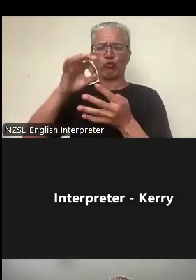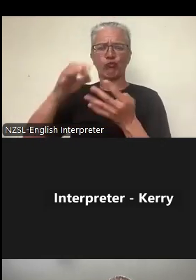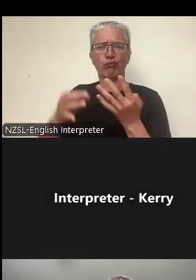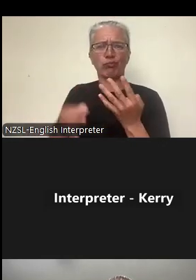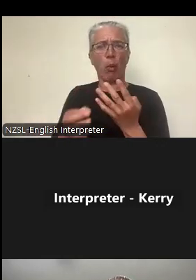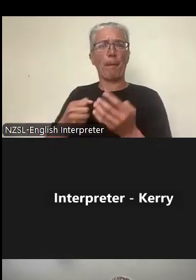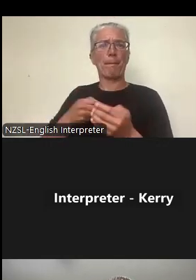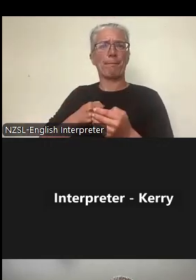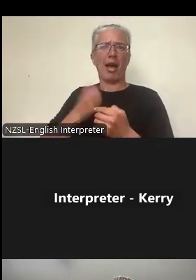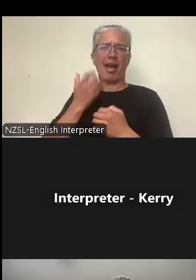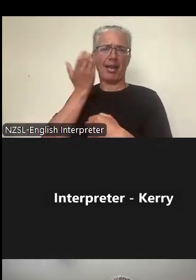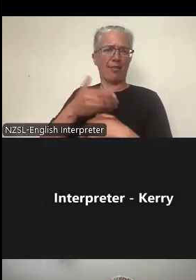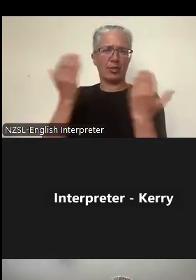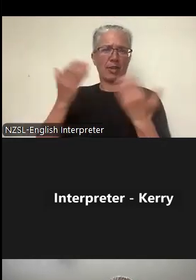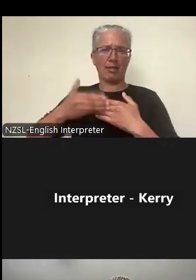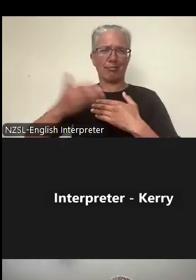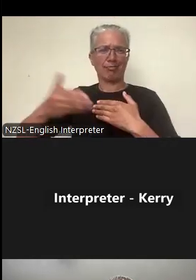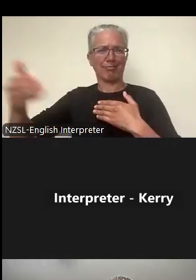my day-to-day role.